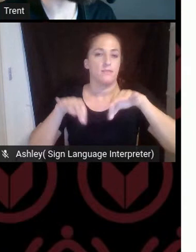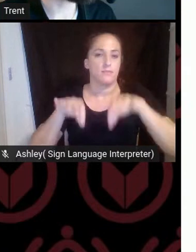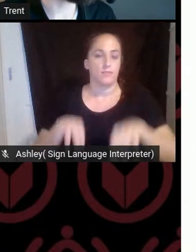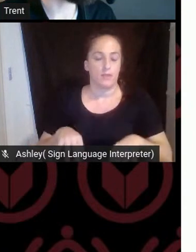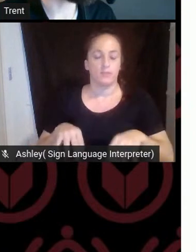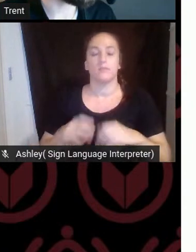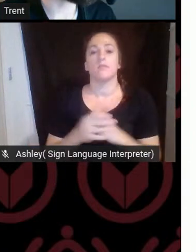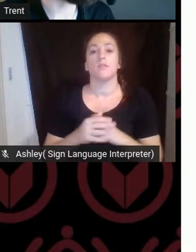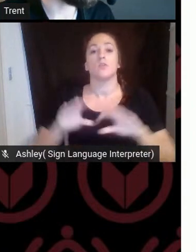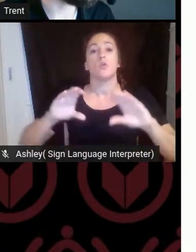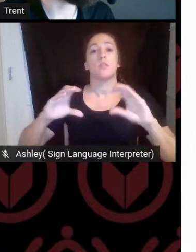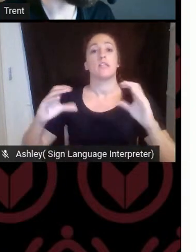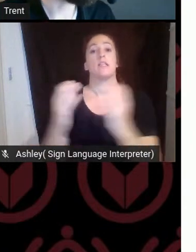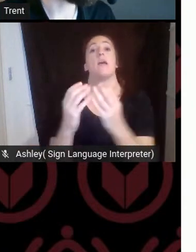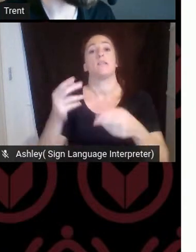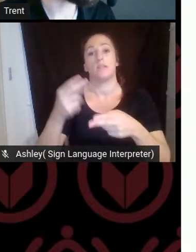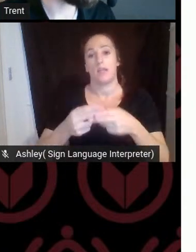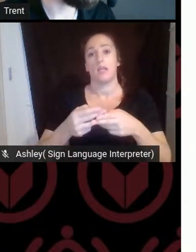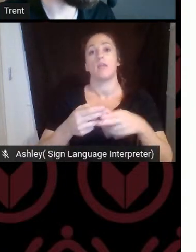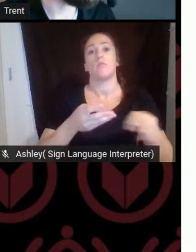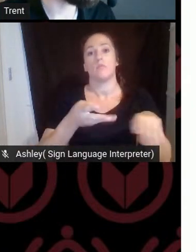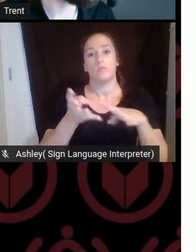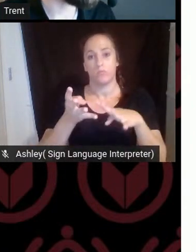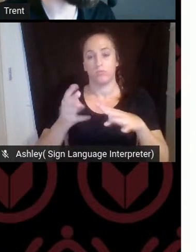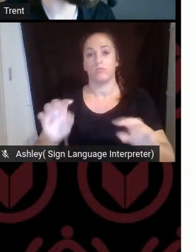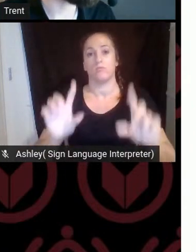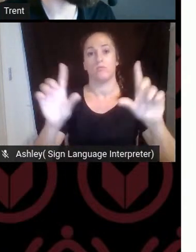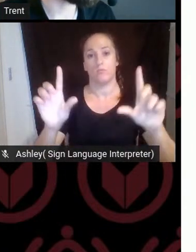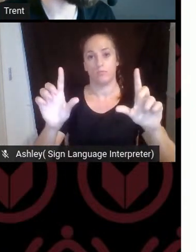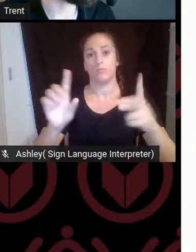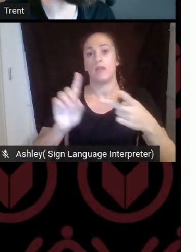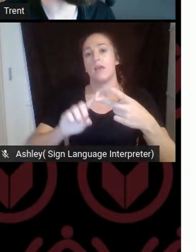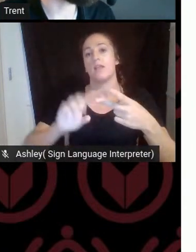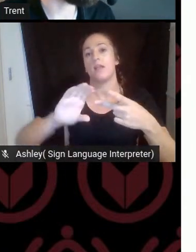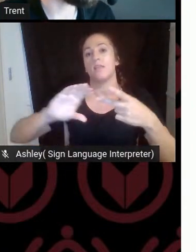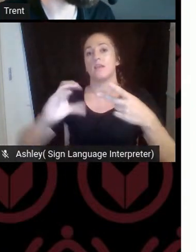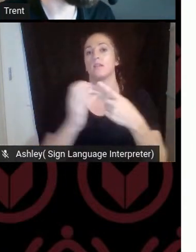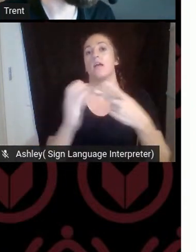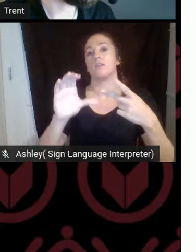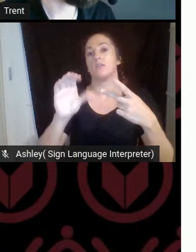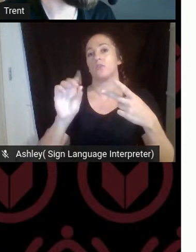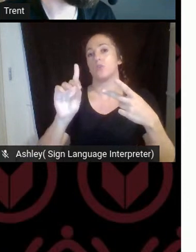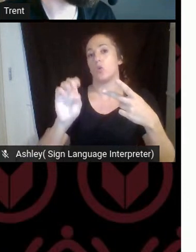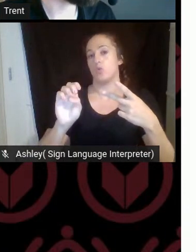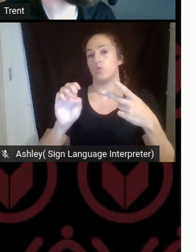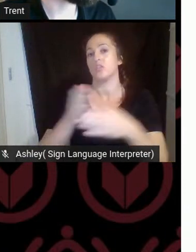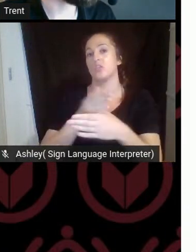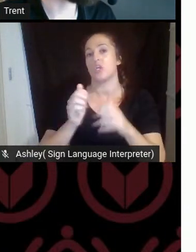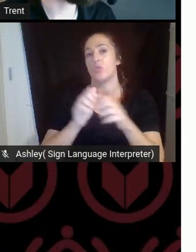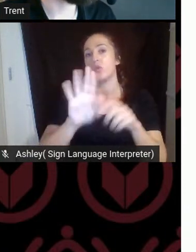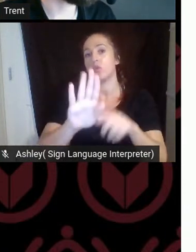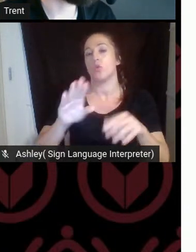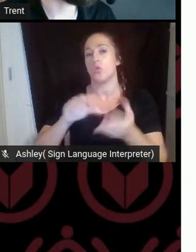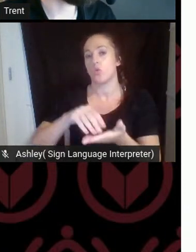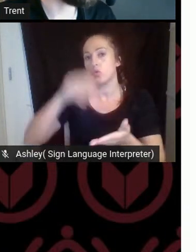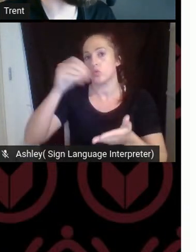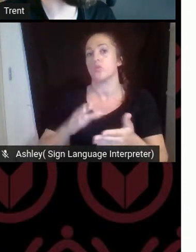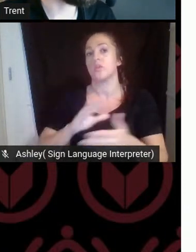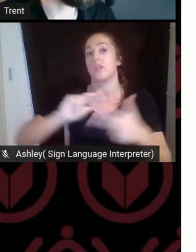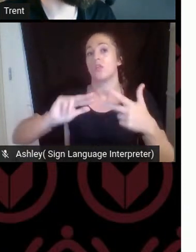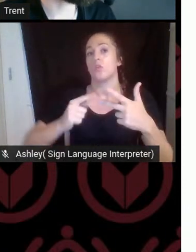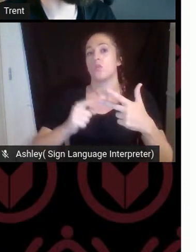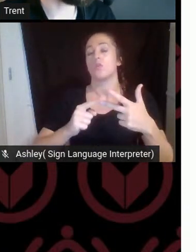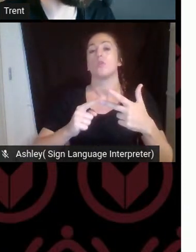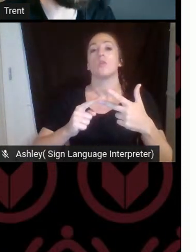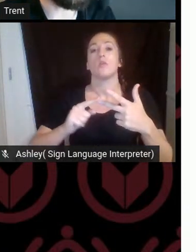the class, you'll see your class name, the class code that you can share with students to get them to join, and then you see this option to generate a Meet